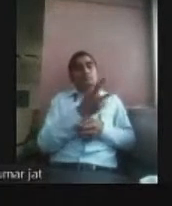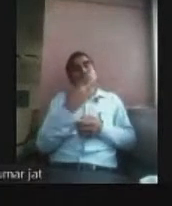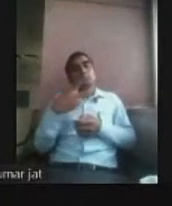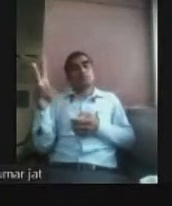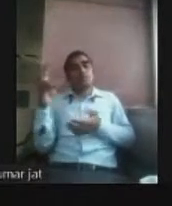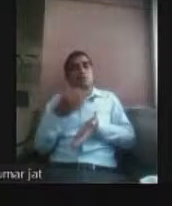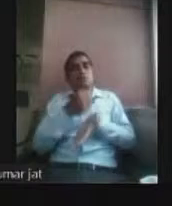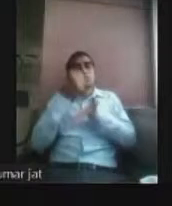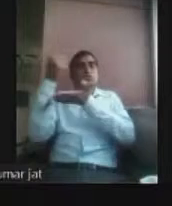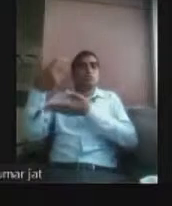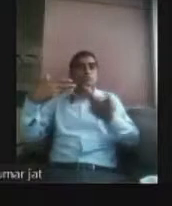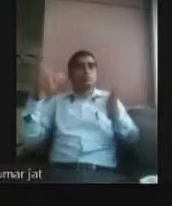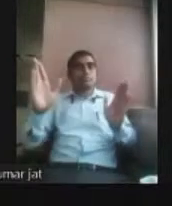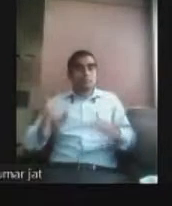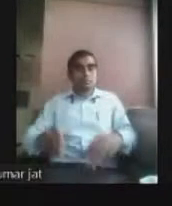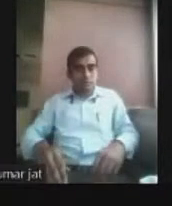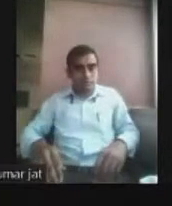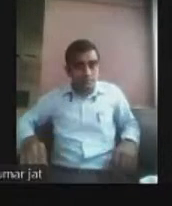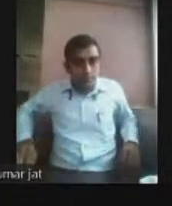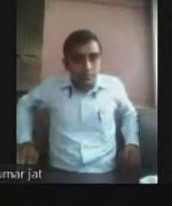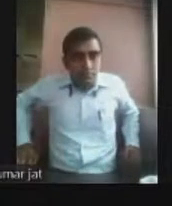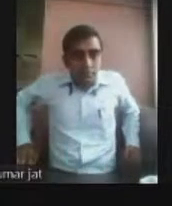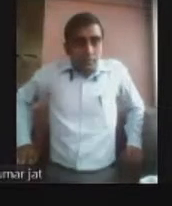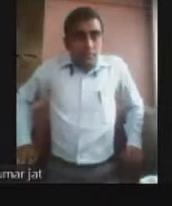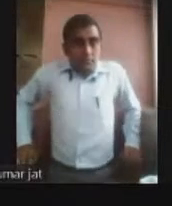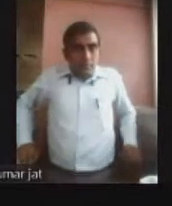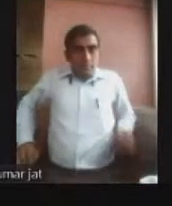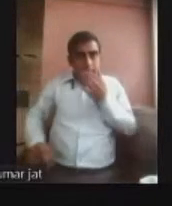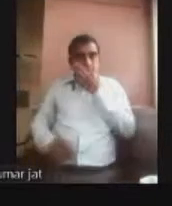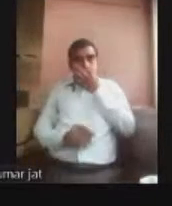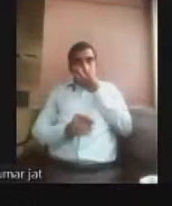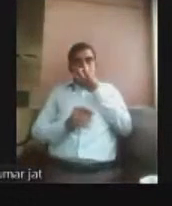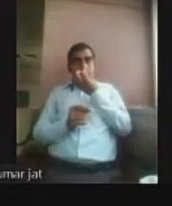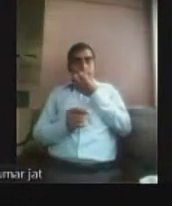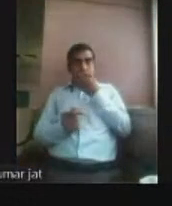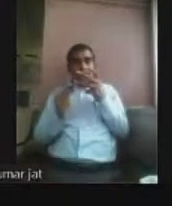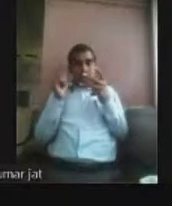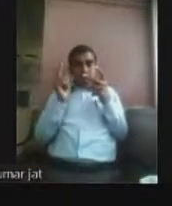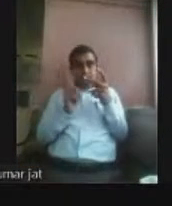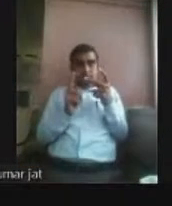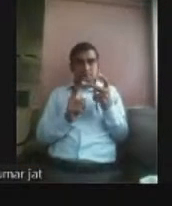budgeting possible. This is the second point.